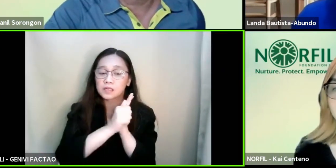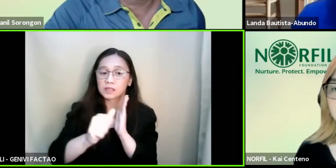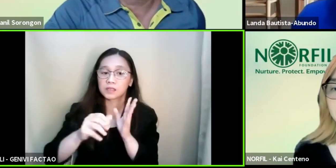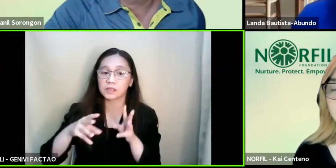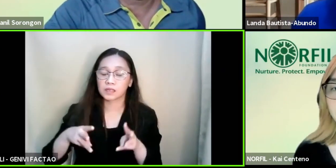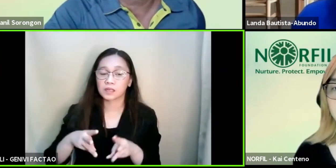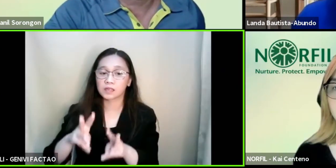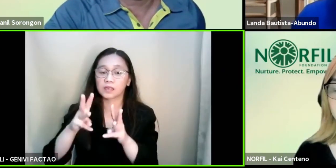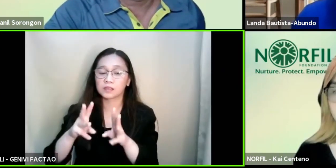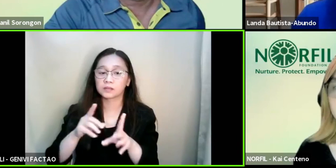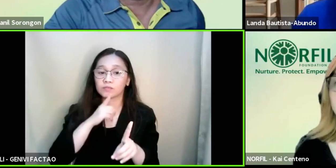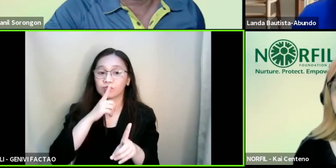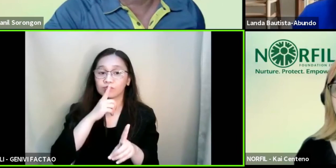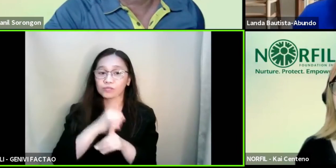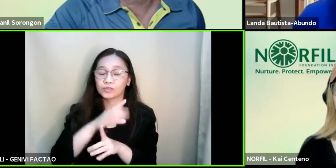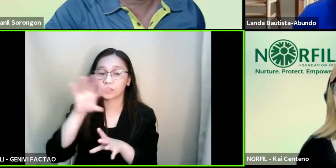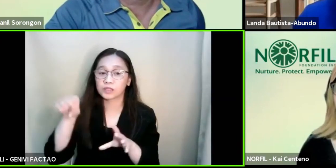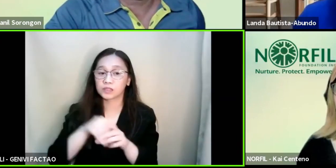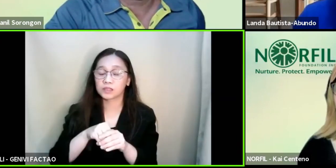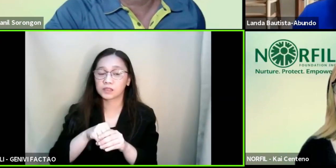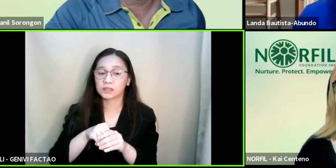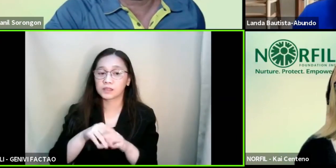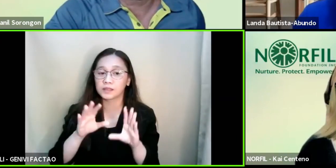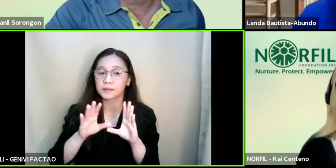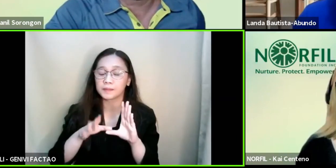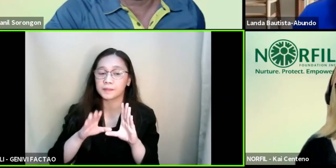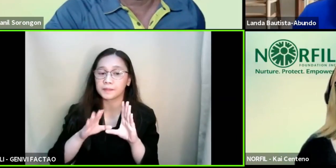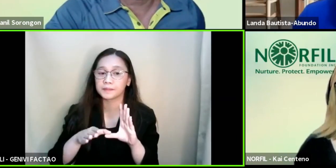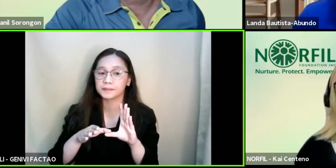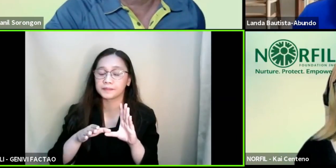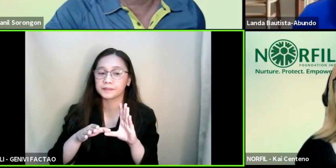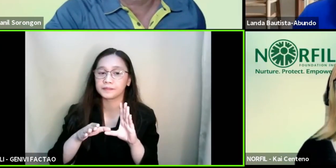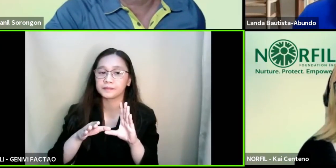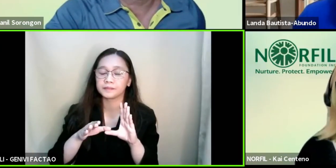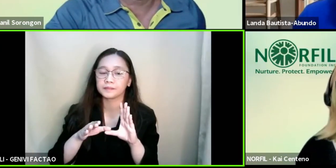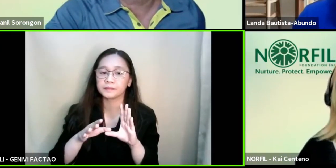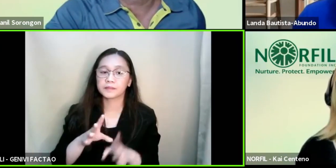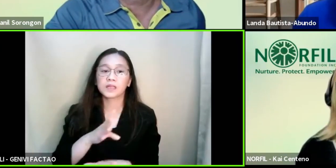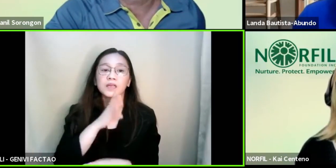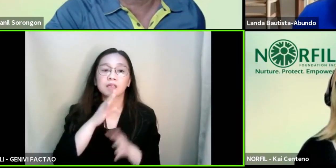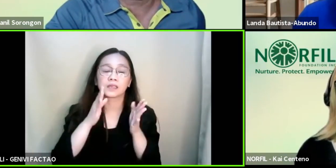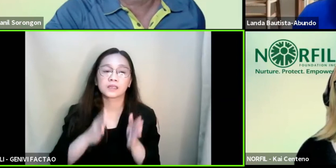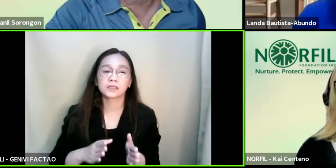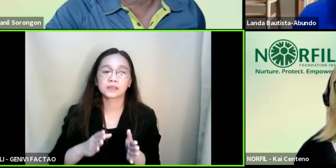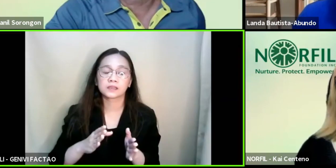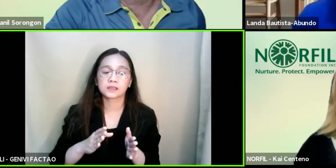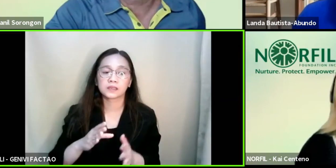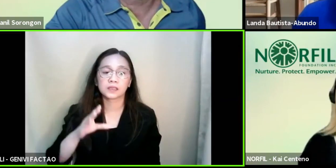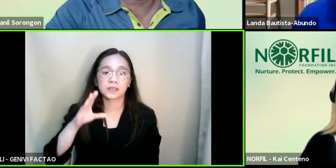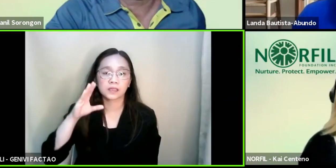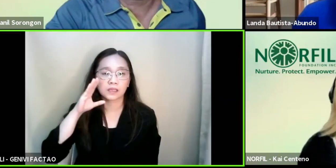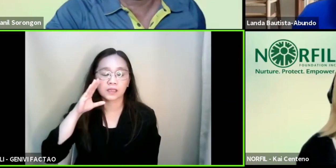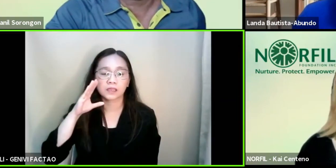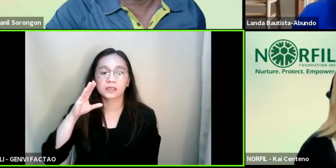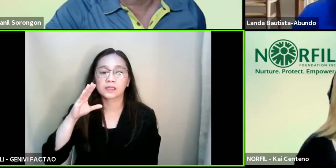the genuine inclusion of persons with disabilities. No, yung speaker natin si Miss Clarissa Fitesio